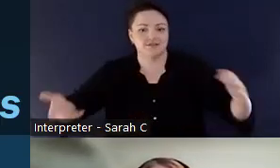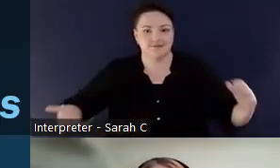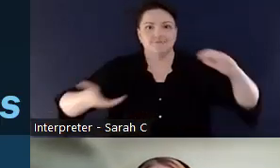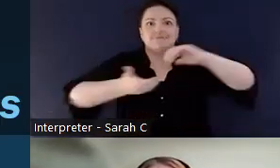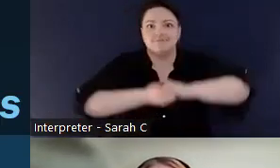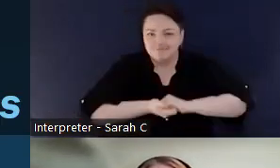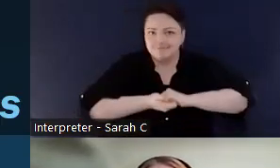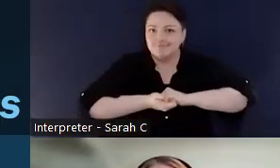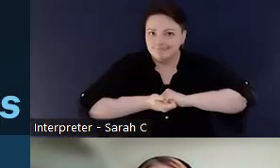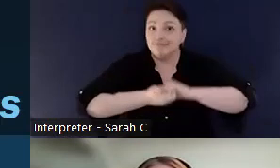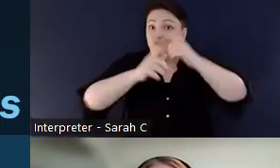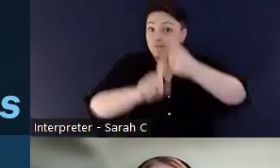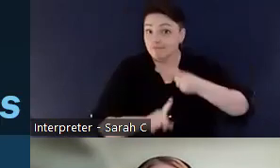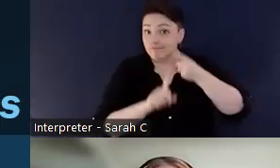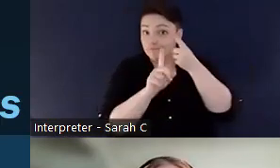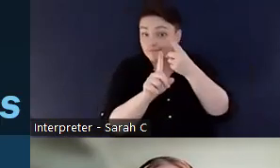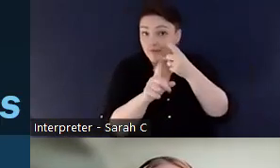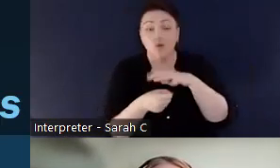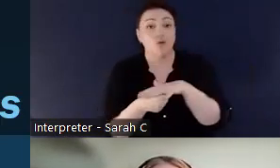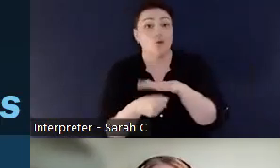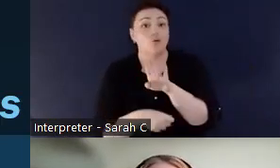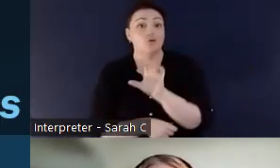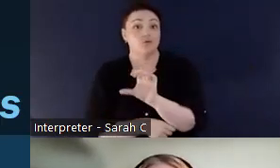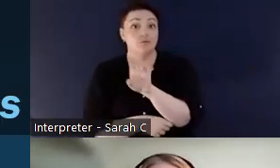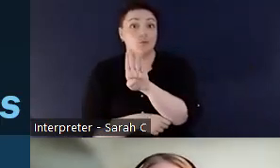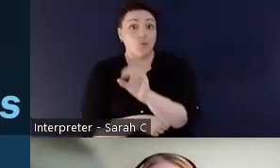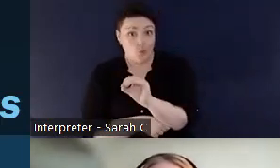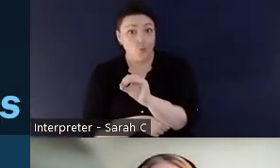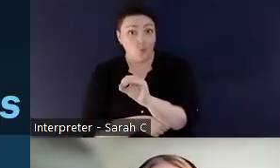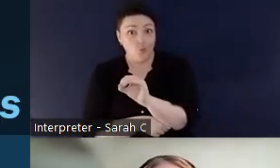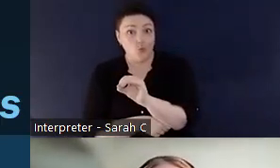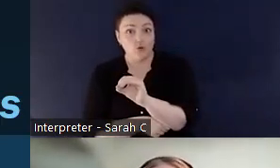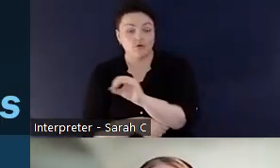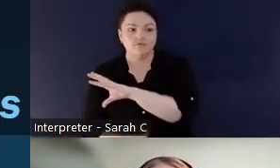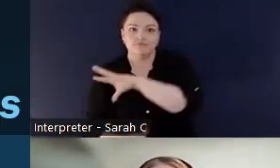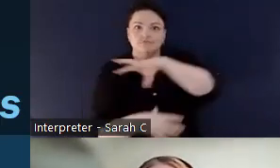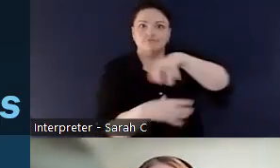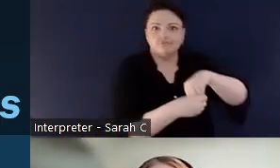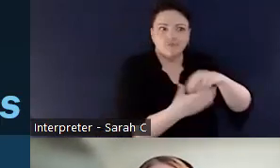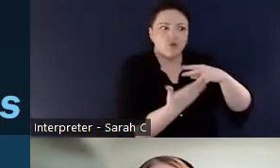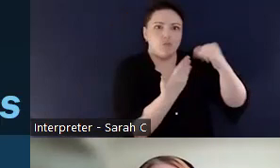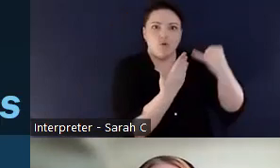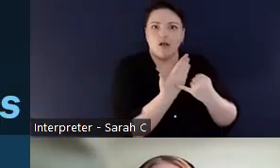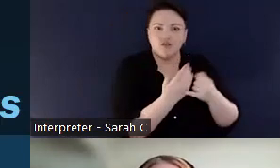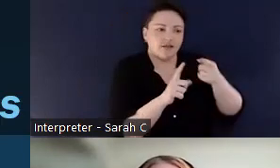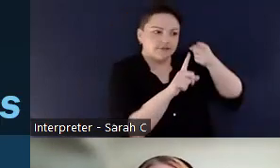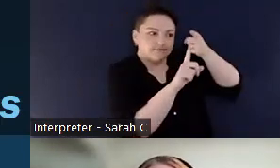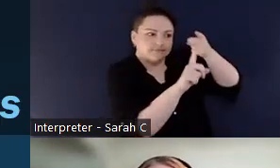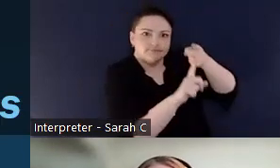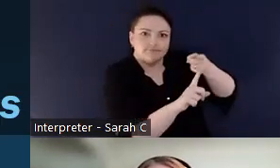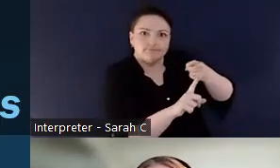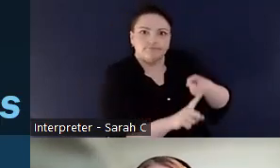would be for the local CBO to work on key aspects of the project, whether that's